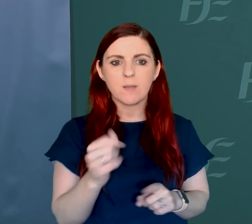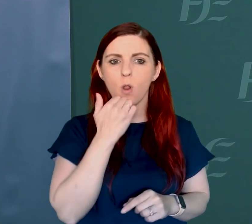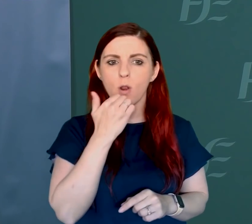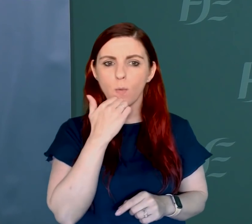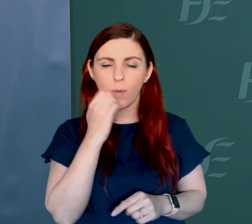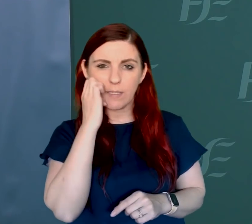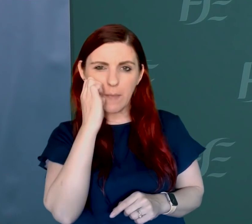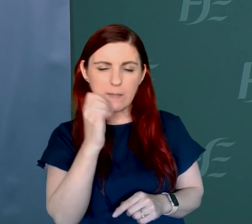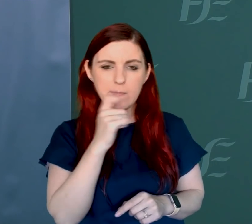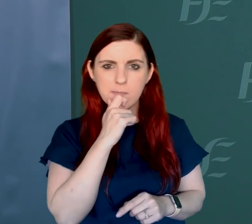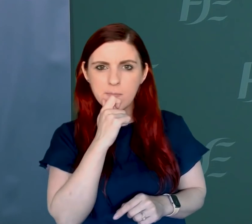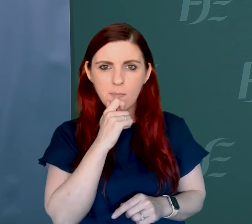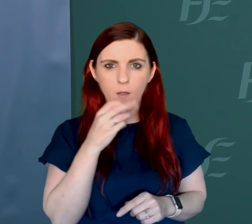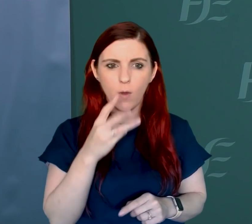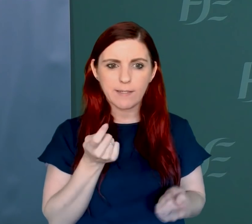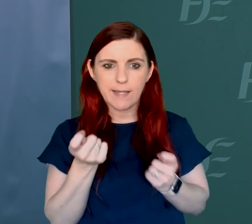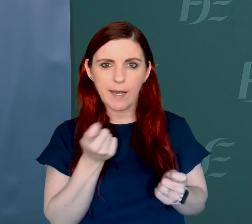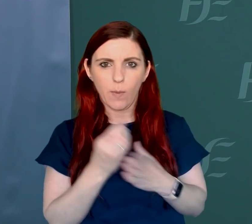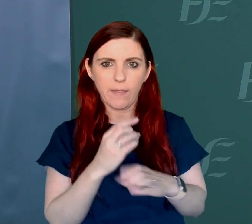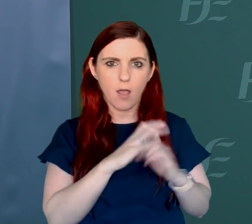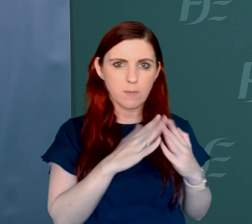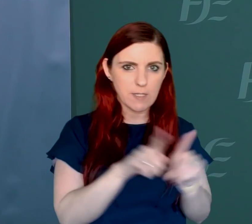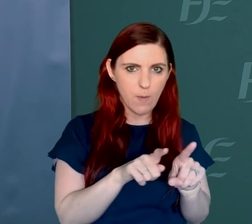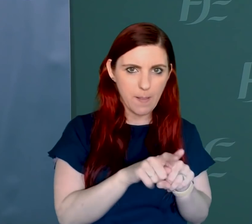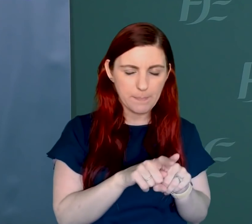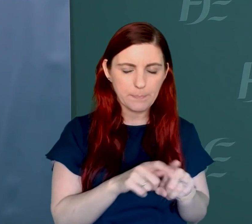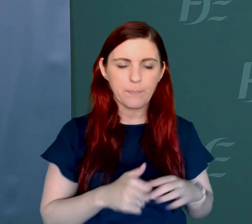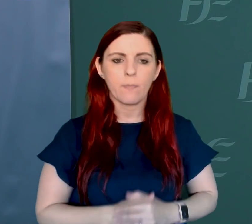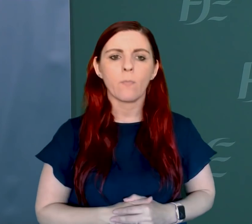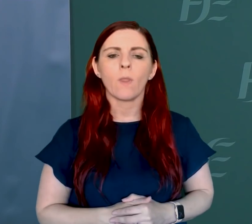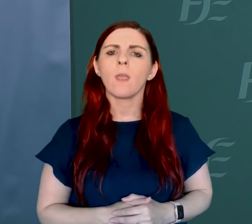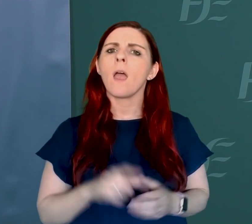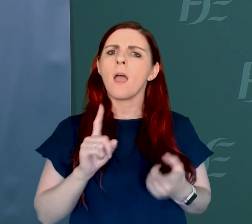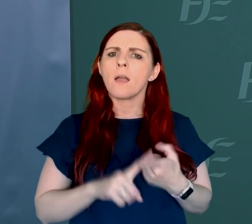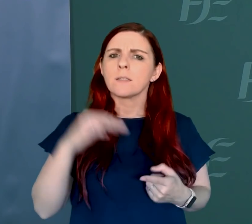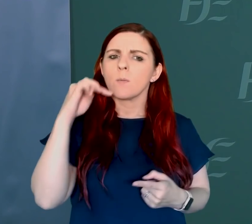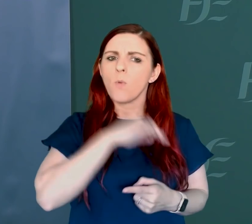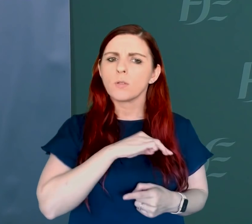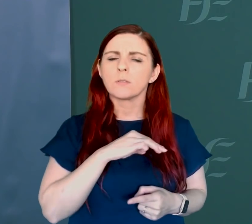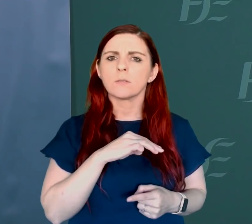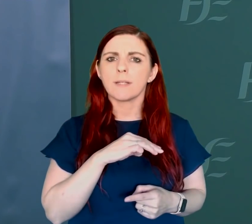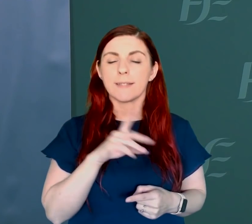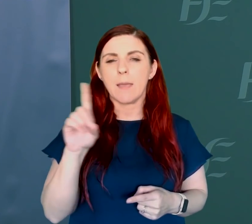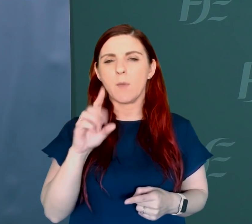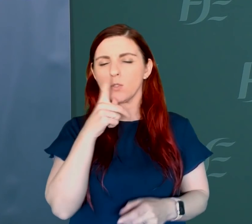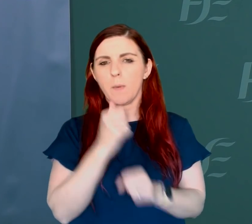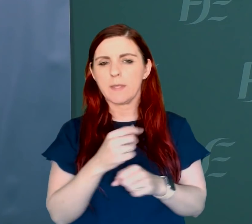we will see we are dealing with in hospitals. It's also important, and Damien will cover this as well, but I just want to make the point, some